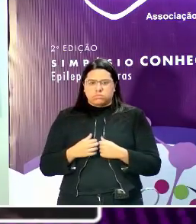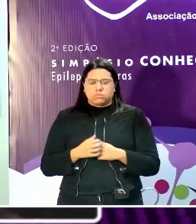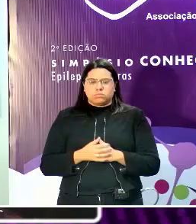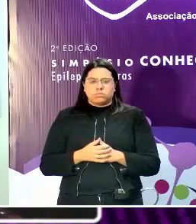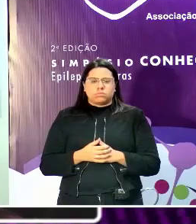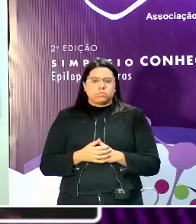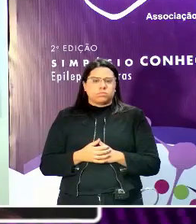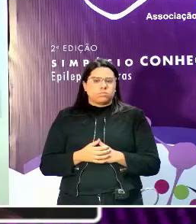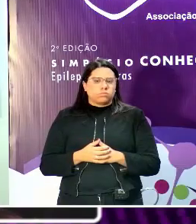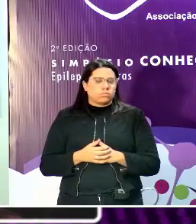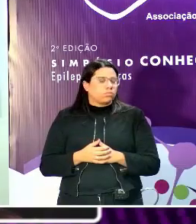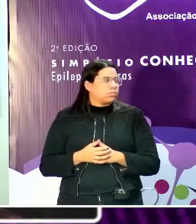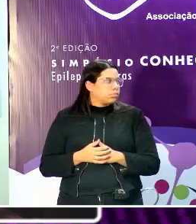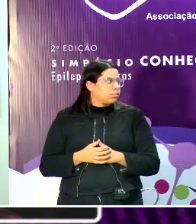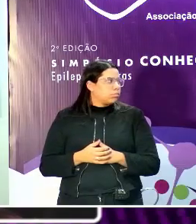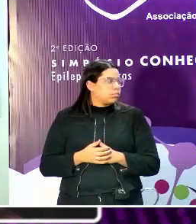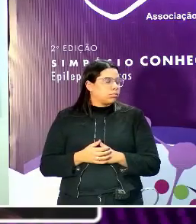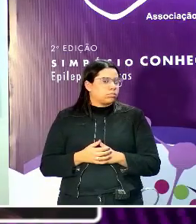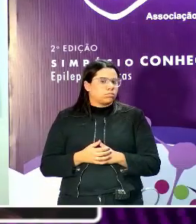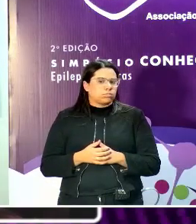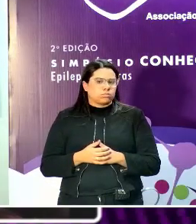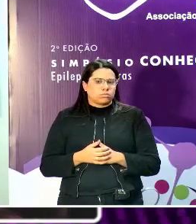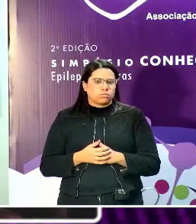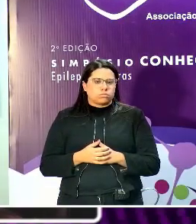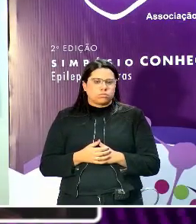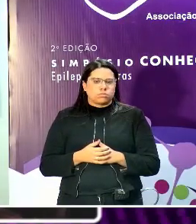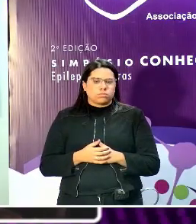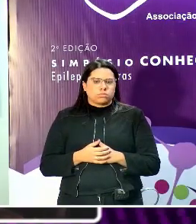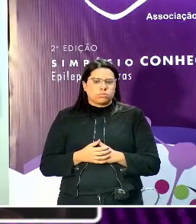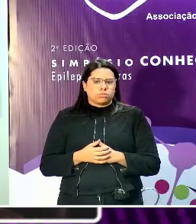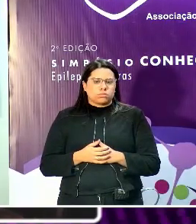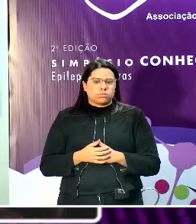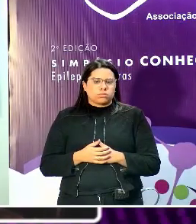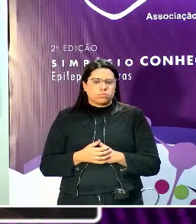much. I guess I won't need these.